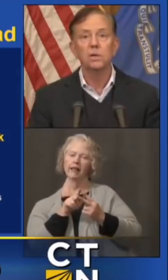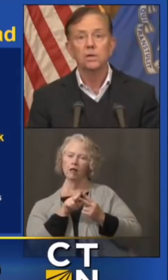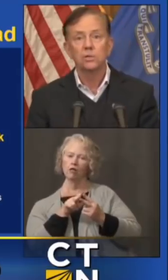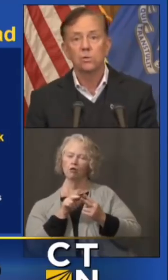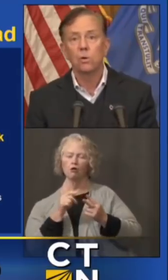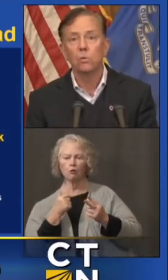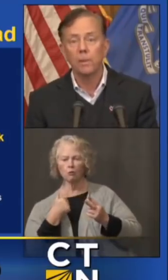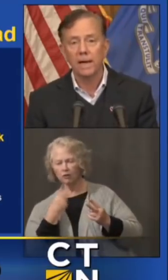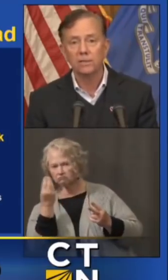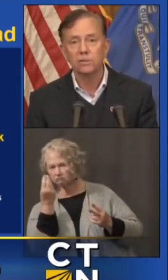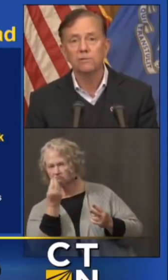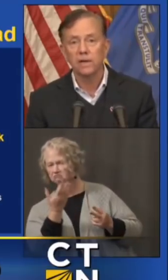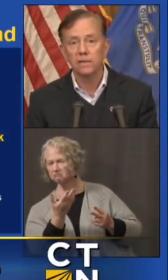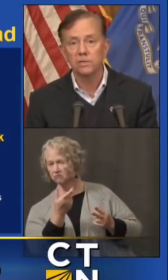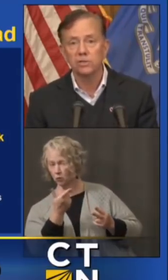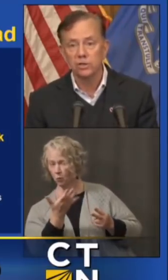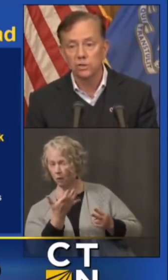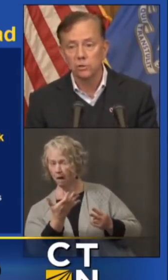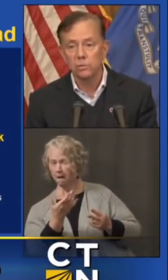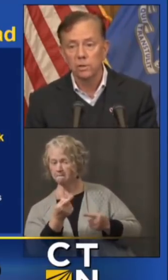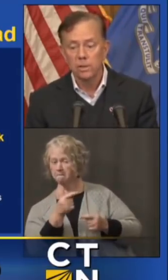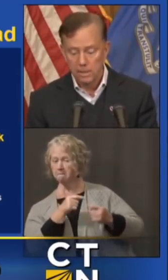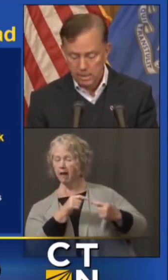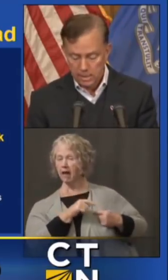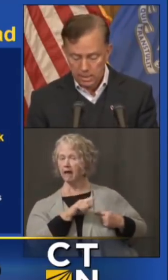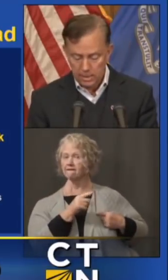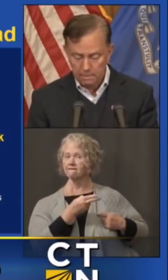discretion to roll back to phase 2.